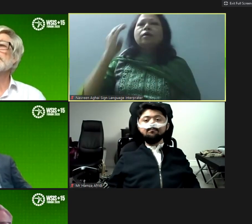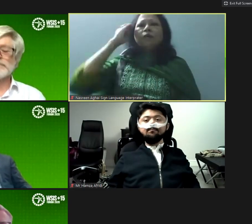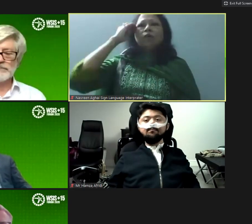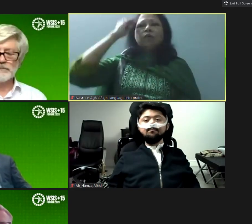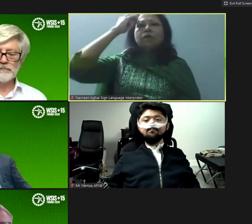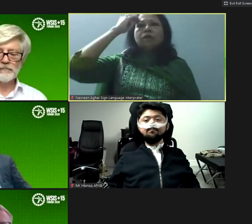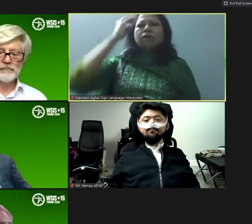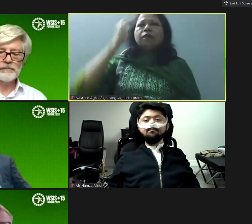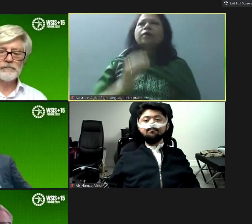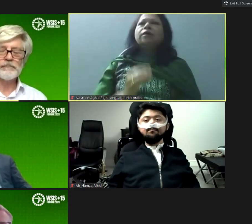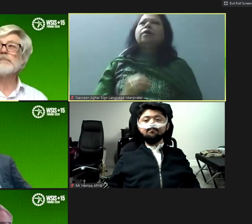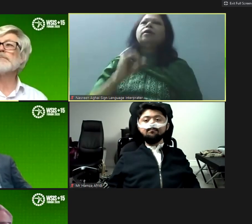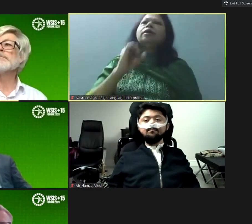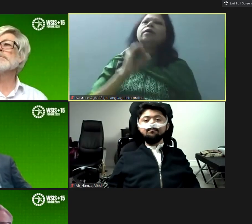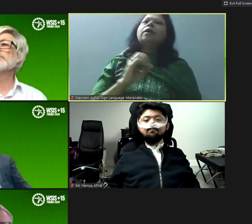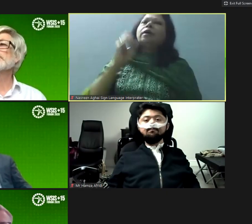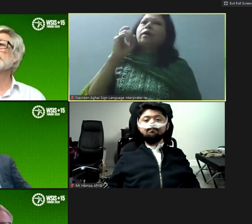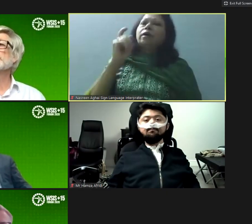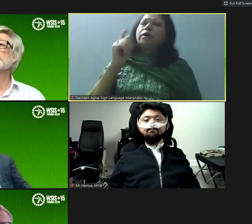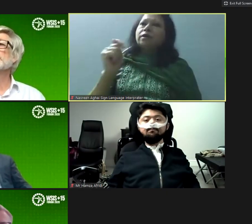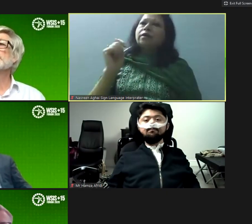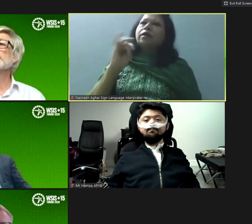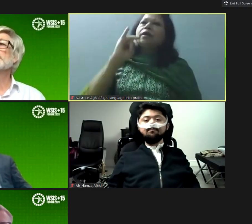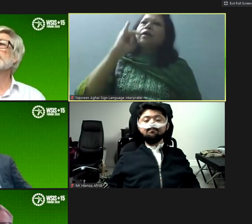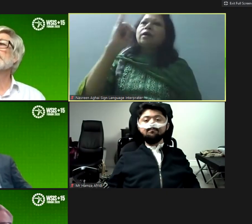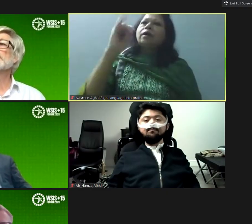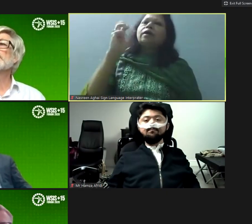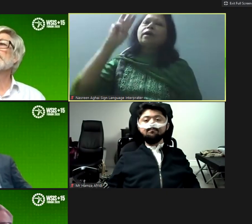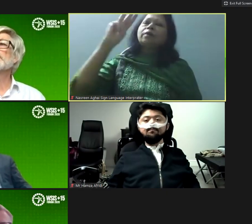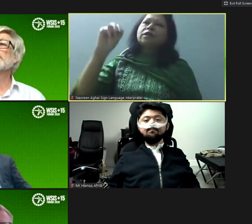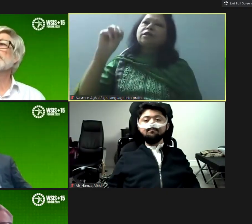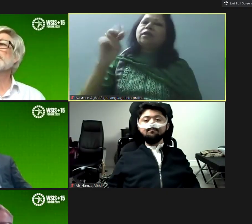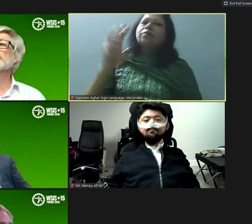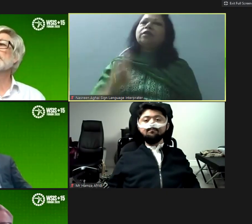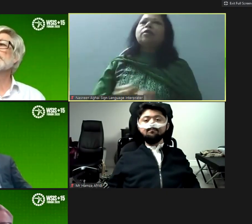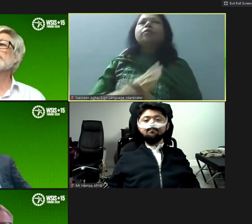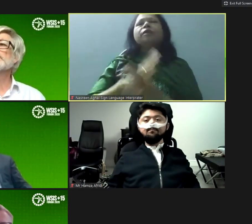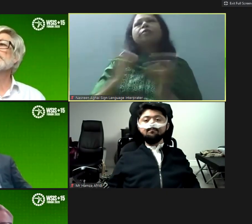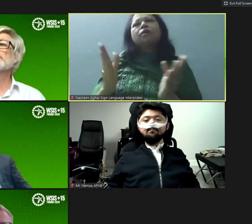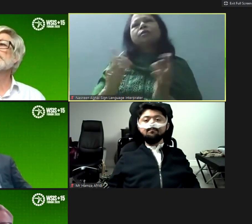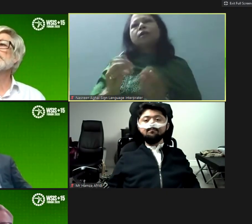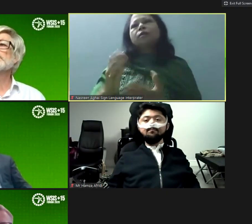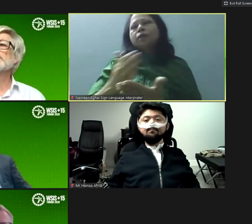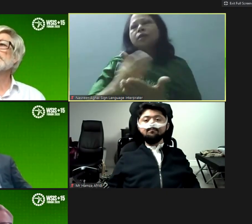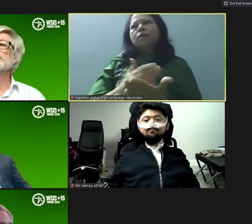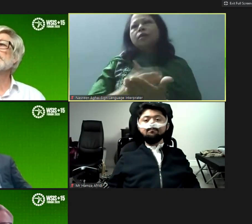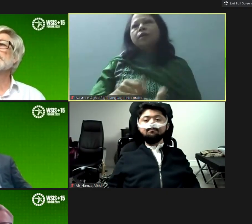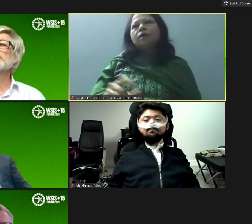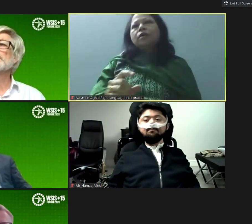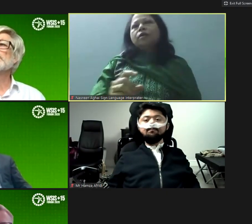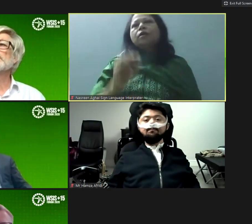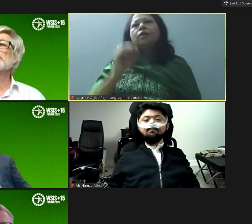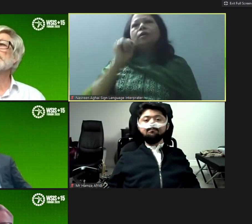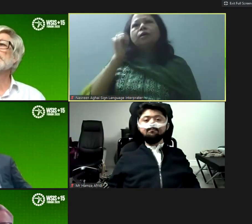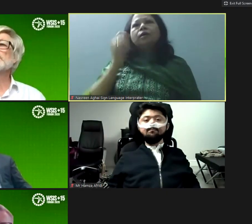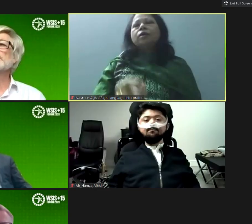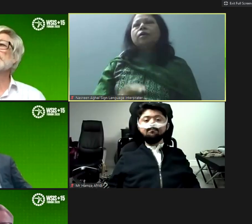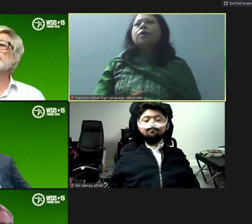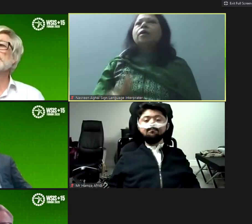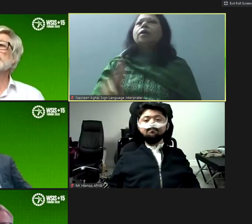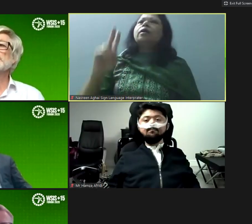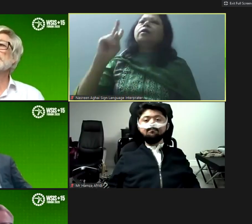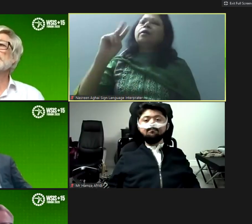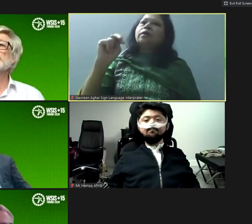Unwin with us, who would be the main speaker in terms of opening the theme for the session. So he's the UNESCO chairholder